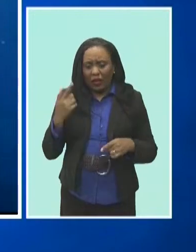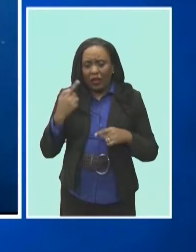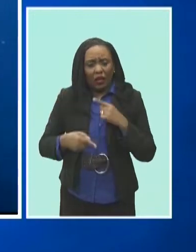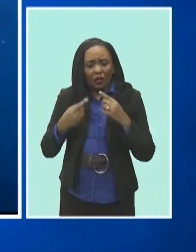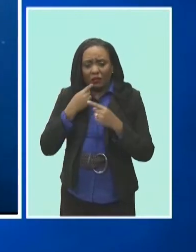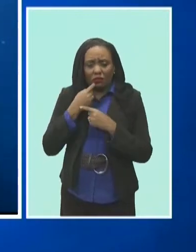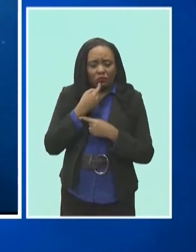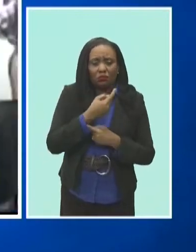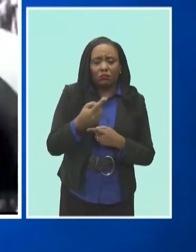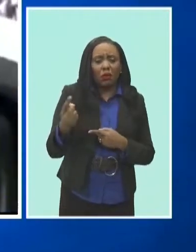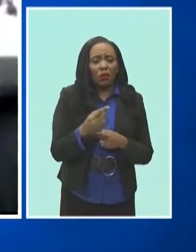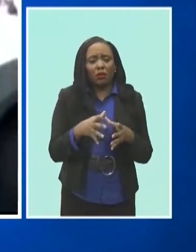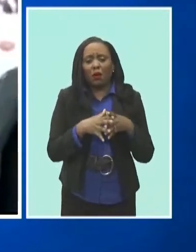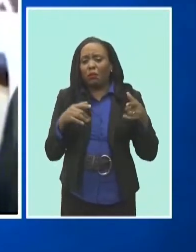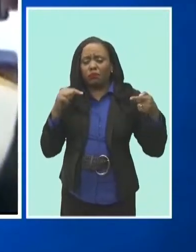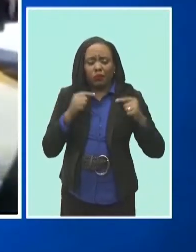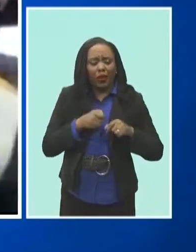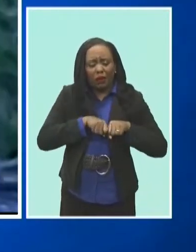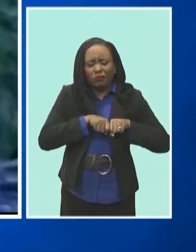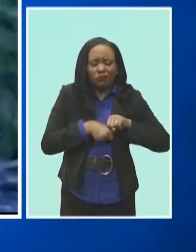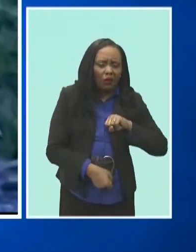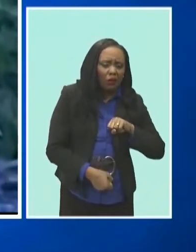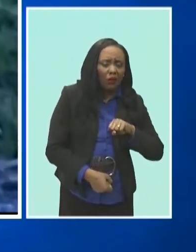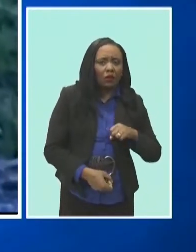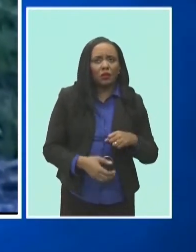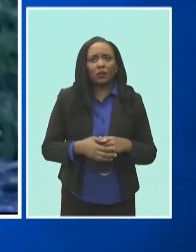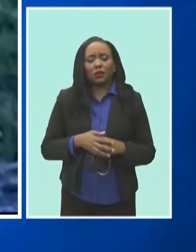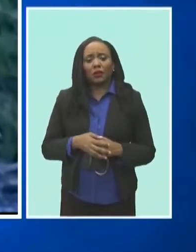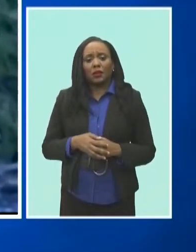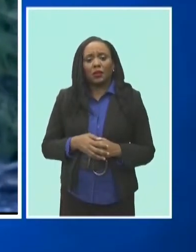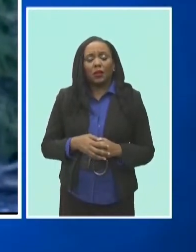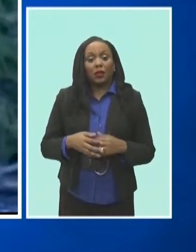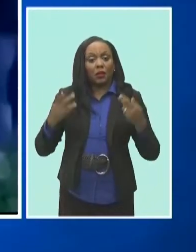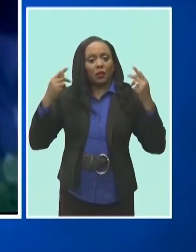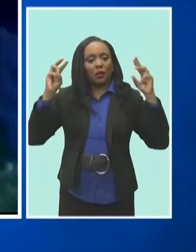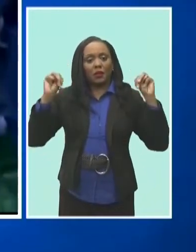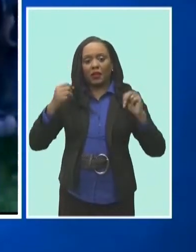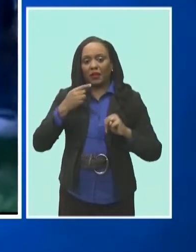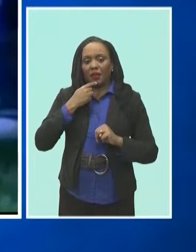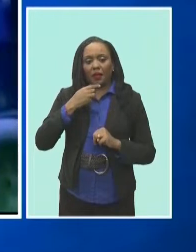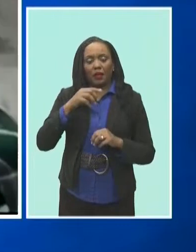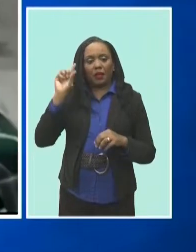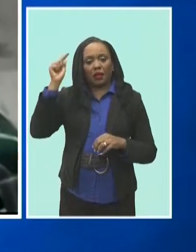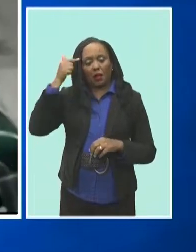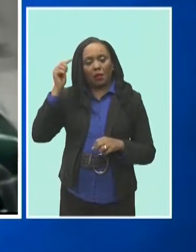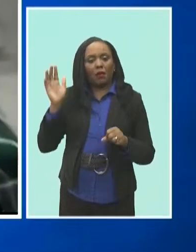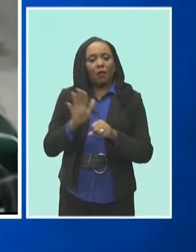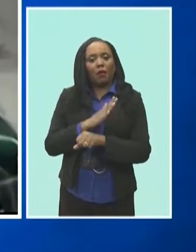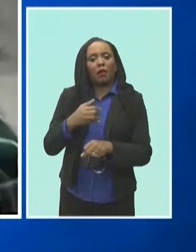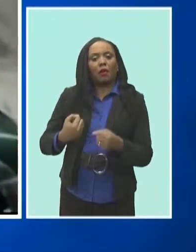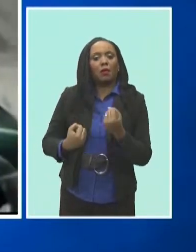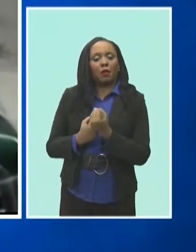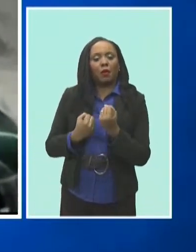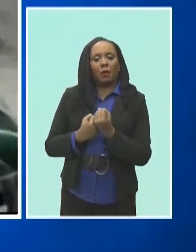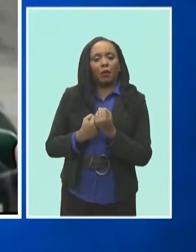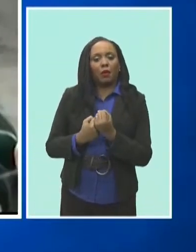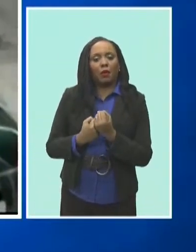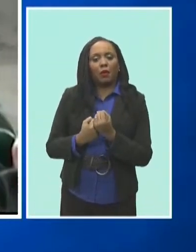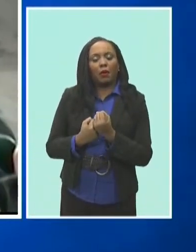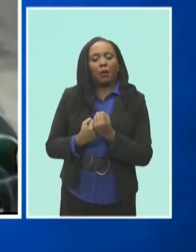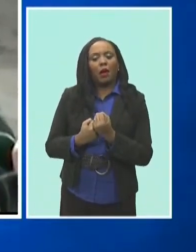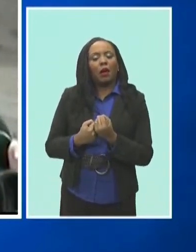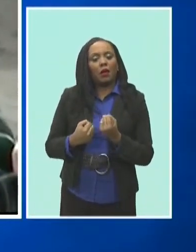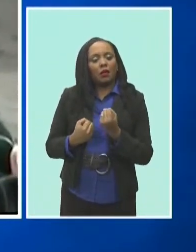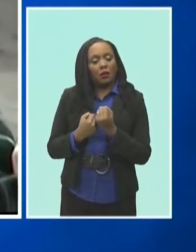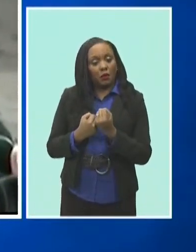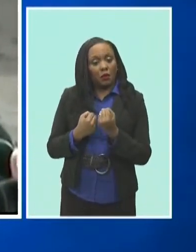and anguish on the ground. Prime Minister Alan Shastney says his government has given its full support to the Office of the Director